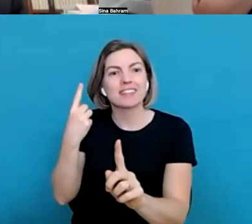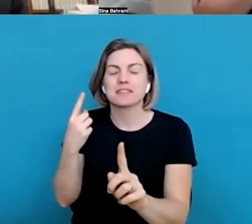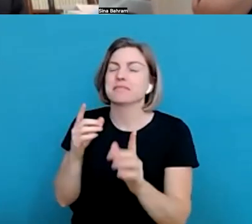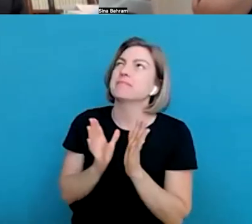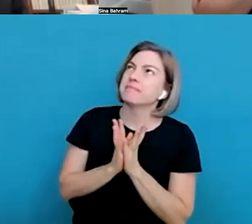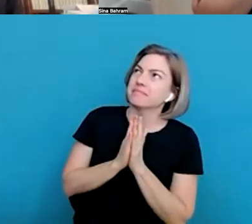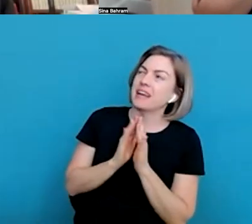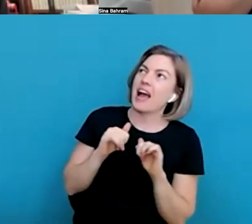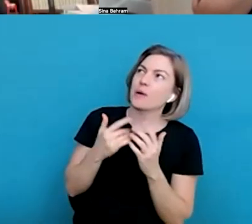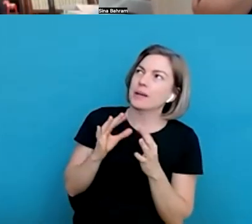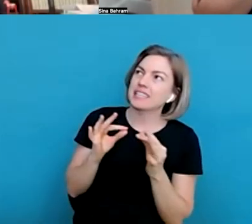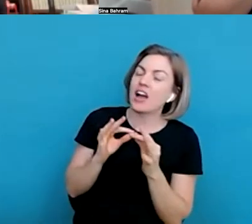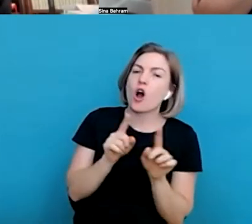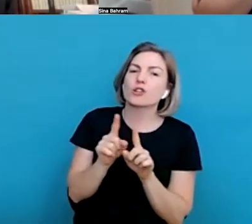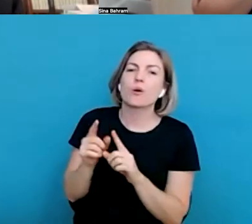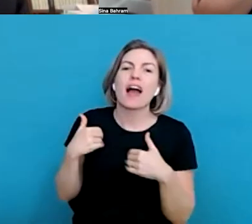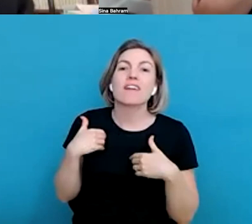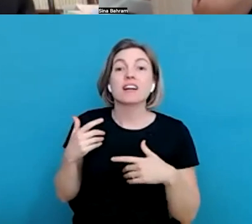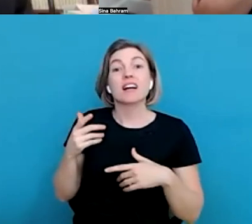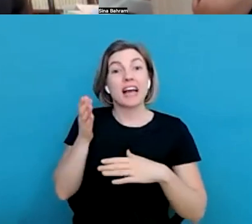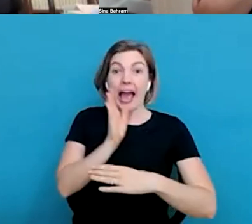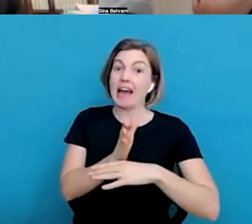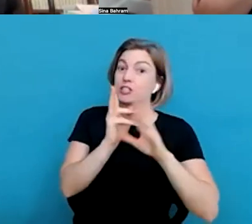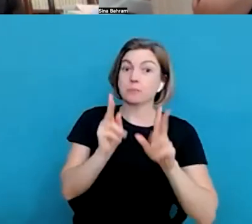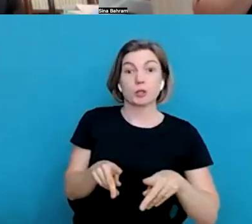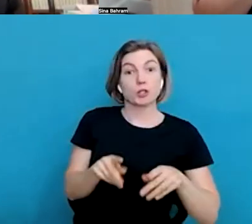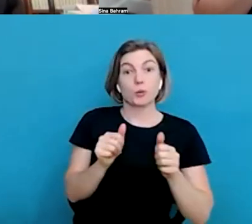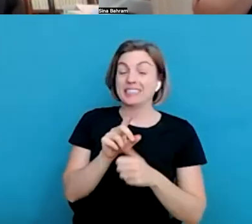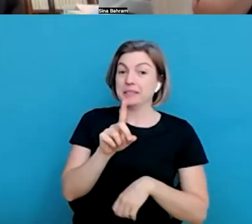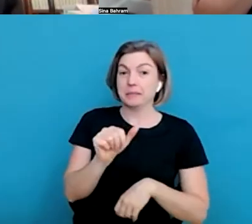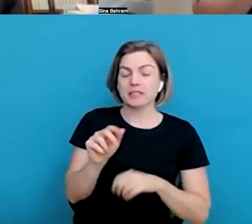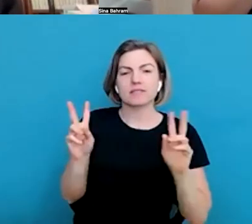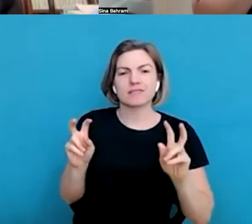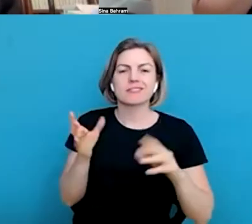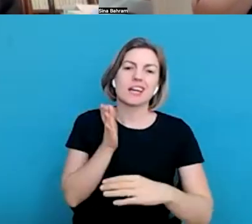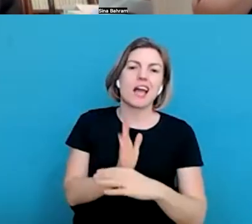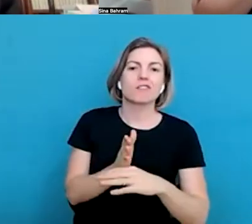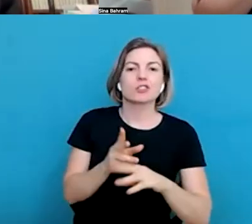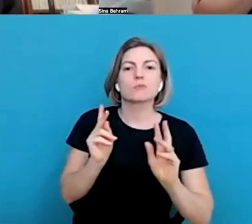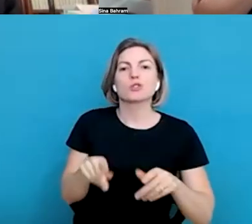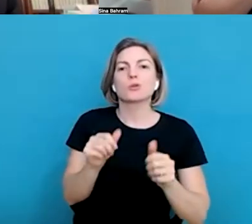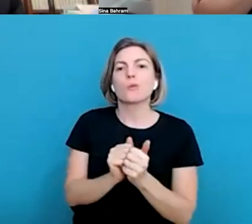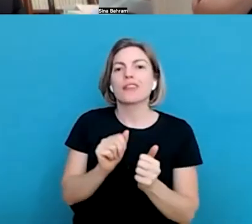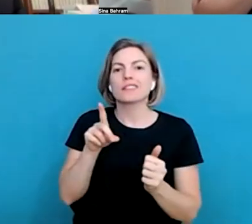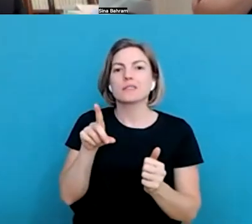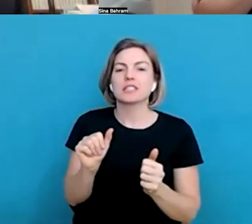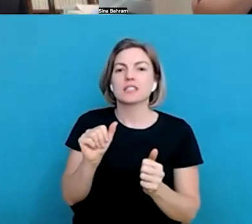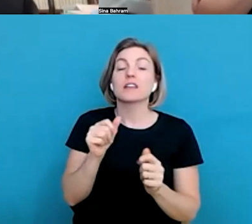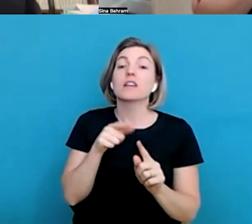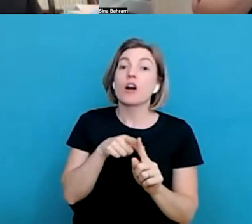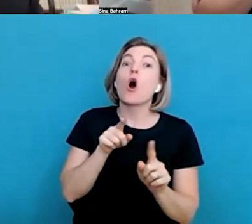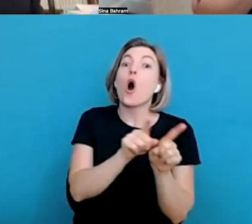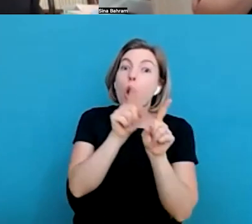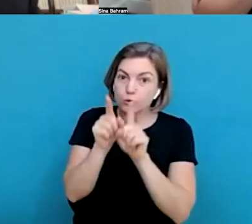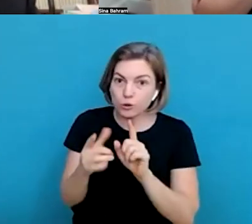this? There's also an average person with a disability, or there's an average person with a disability who's also